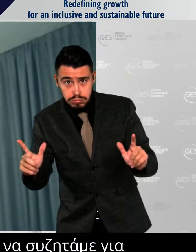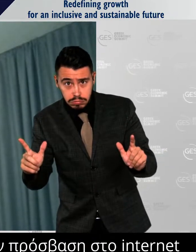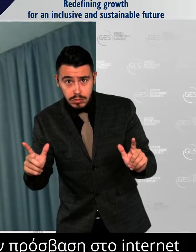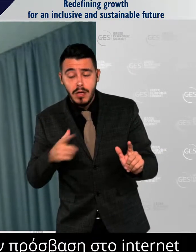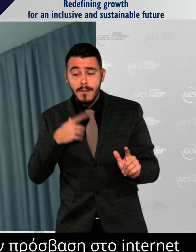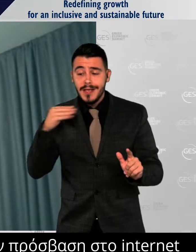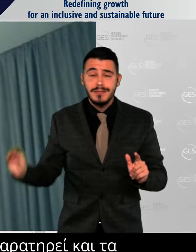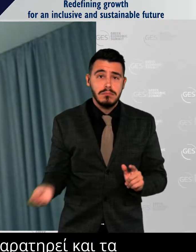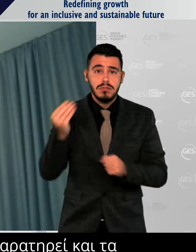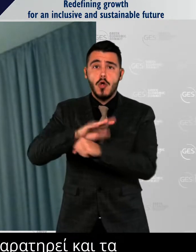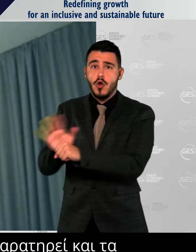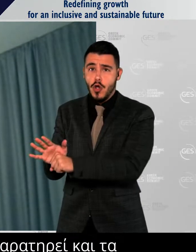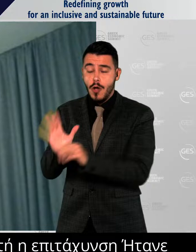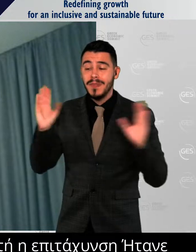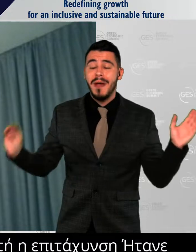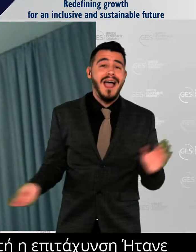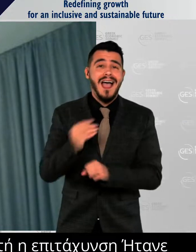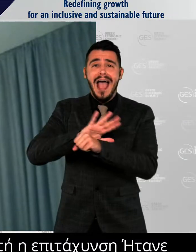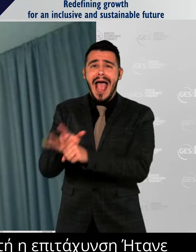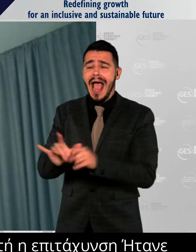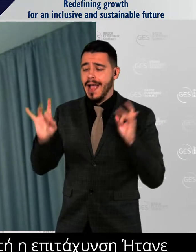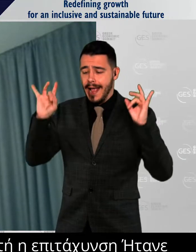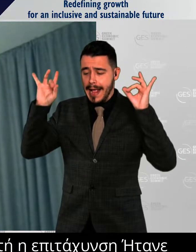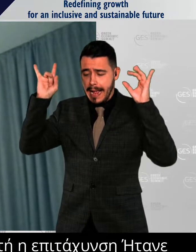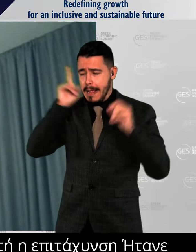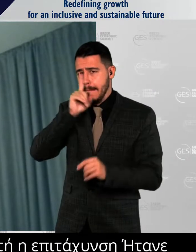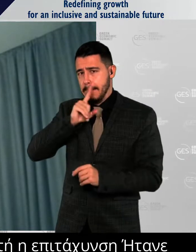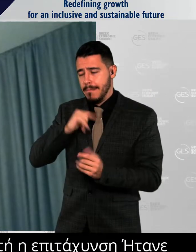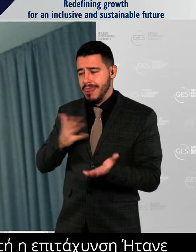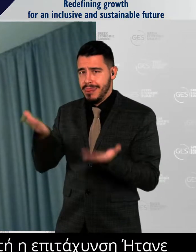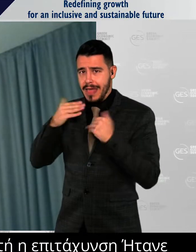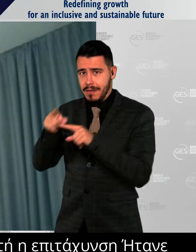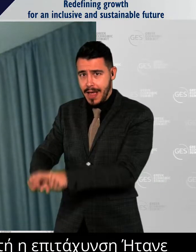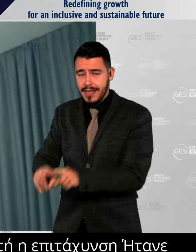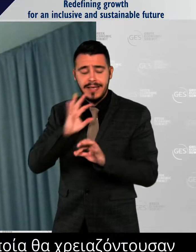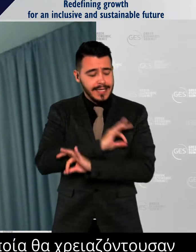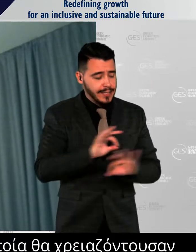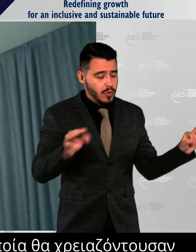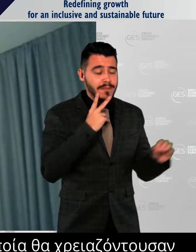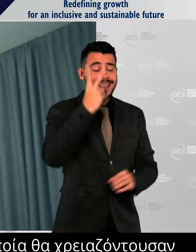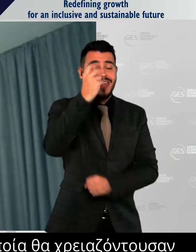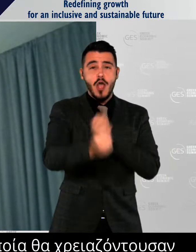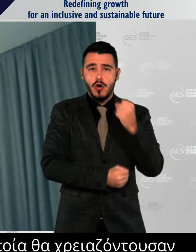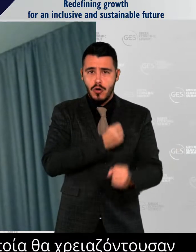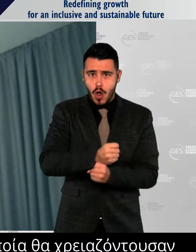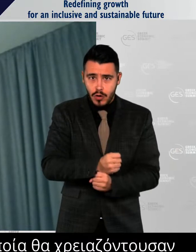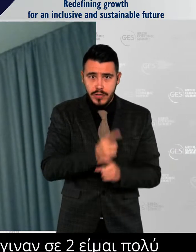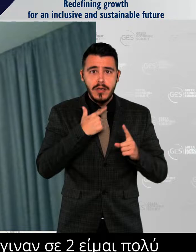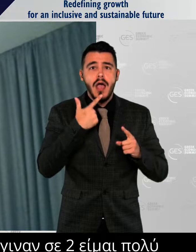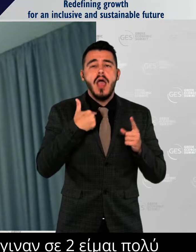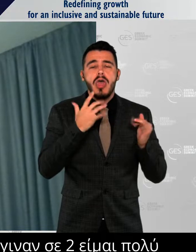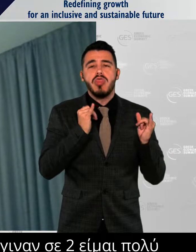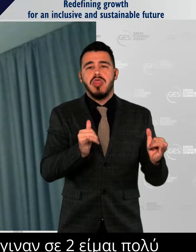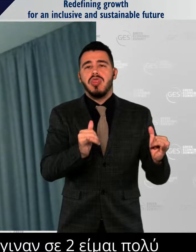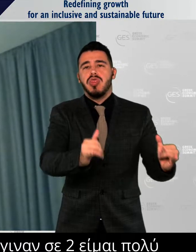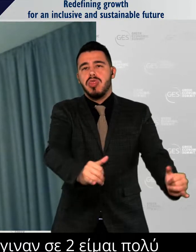seen in our digital industry. And I'm so happy to see the commitment of a lot of companies on our